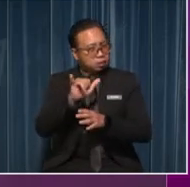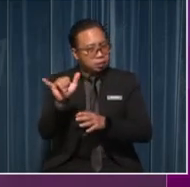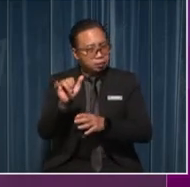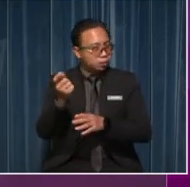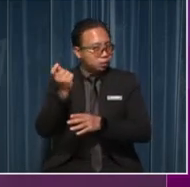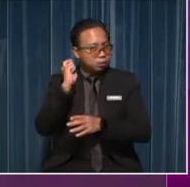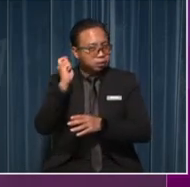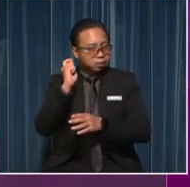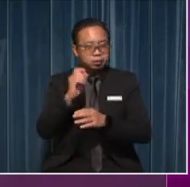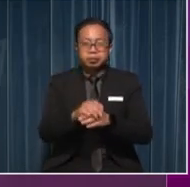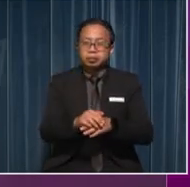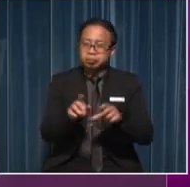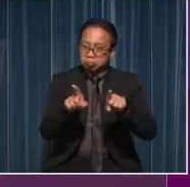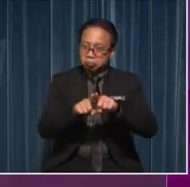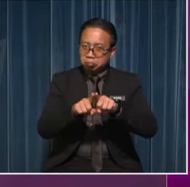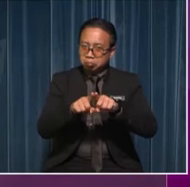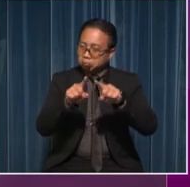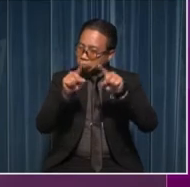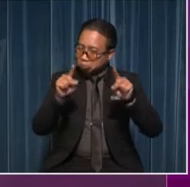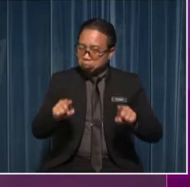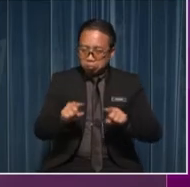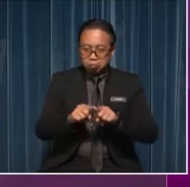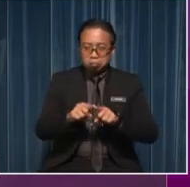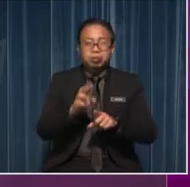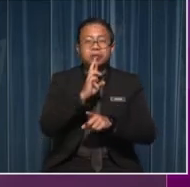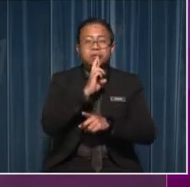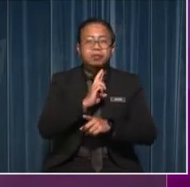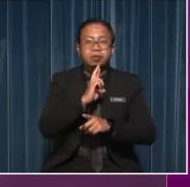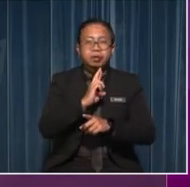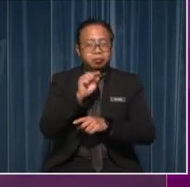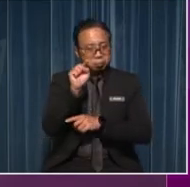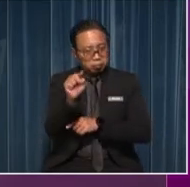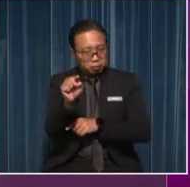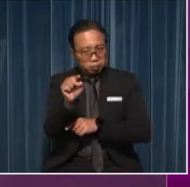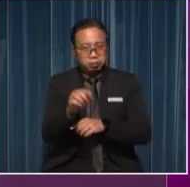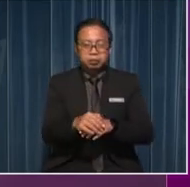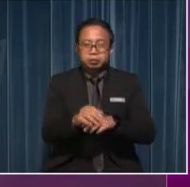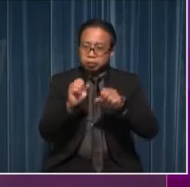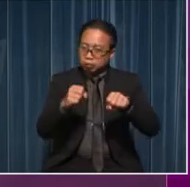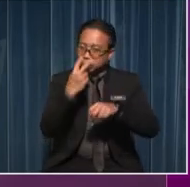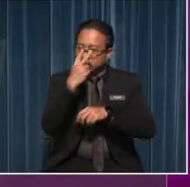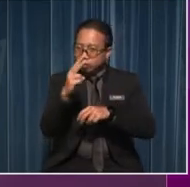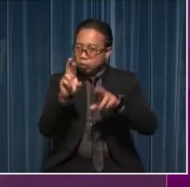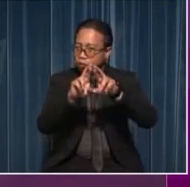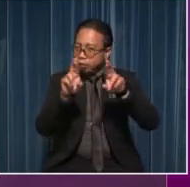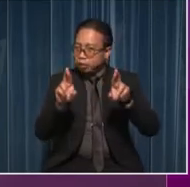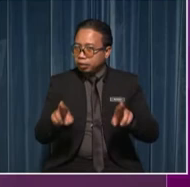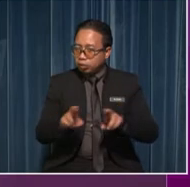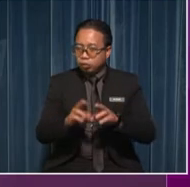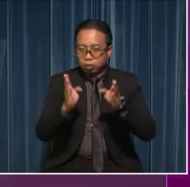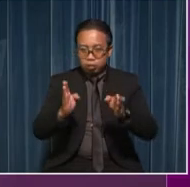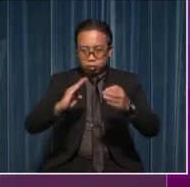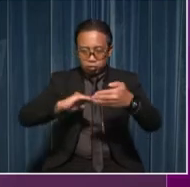pictures of the square prism, the red dot seen here in this rectangular prism is